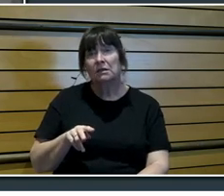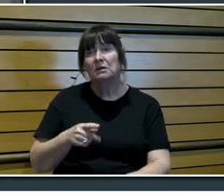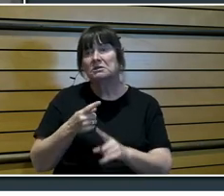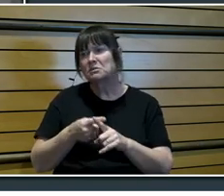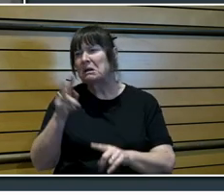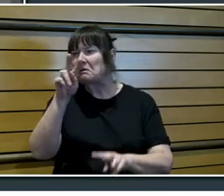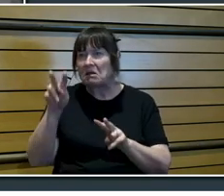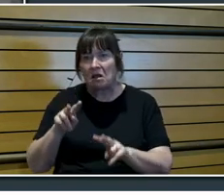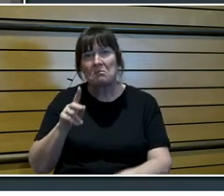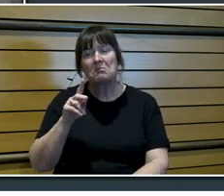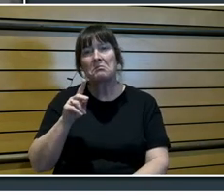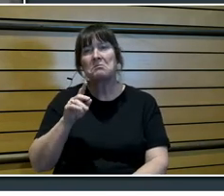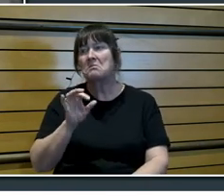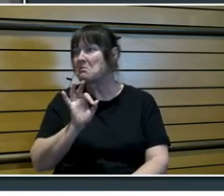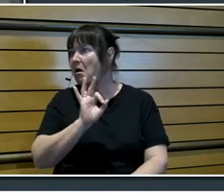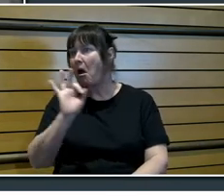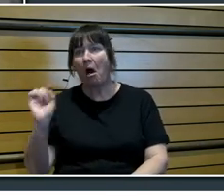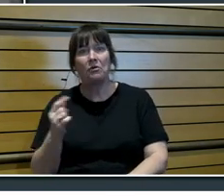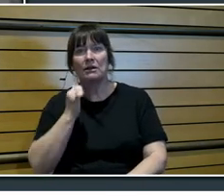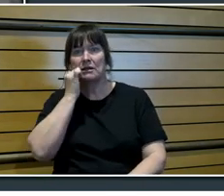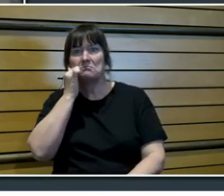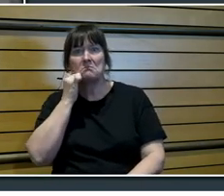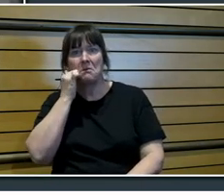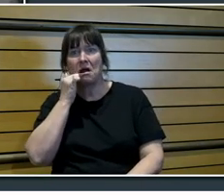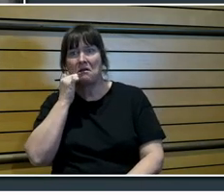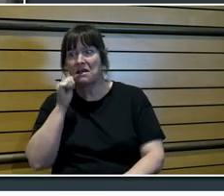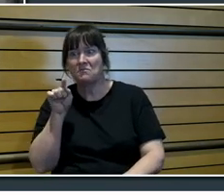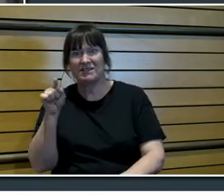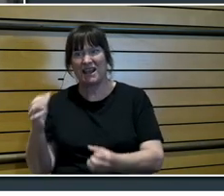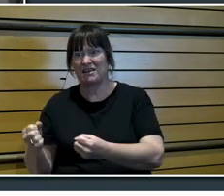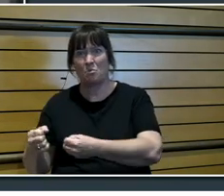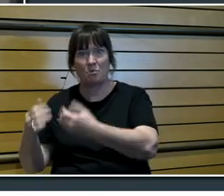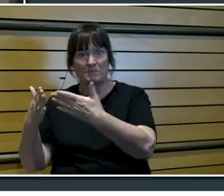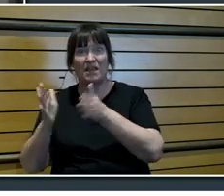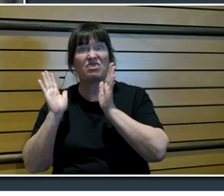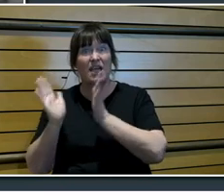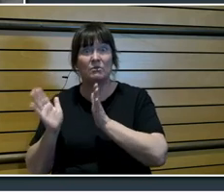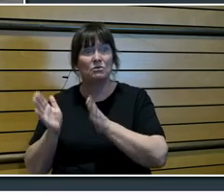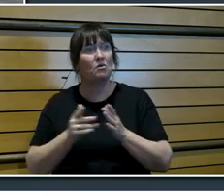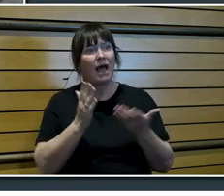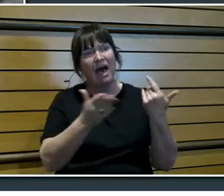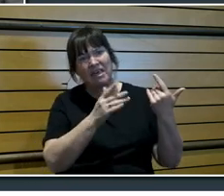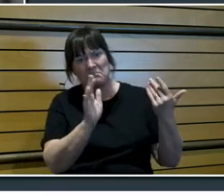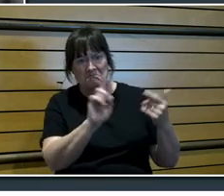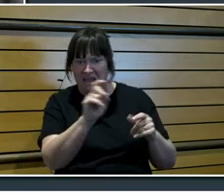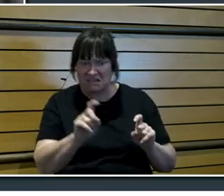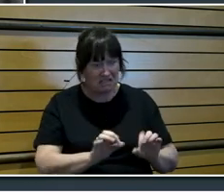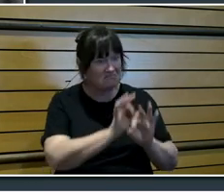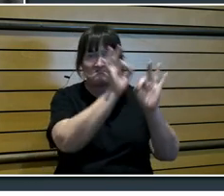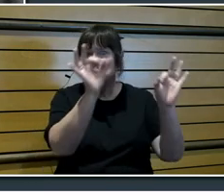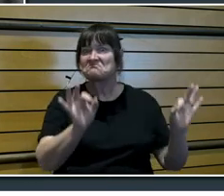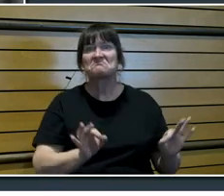see anything else written in Te Reo, even on Māori Language Week, which surprised me, or visible inclusion of mātauranga